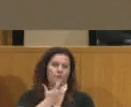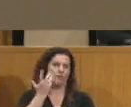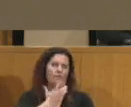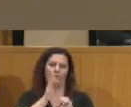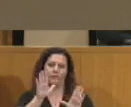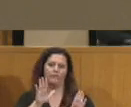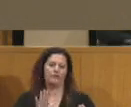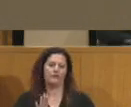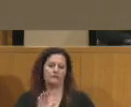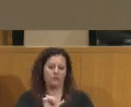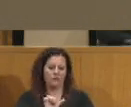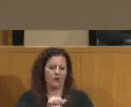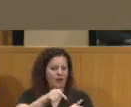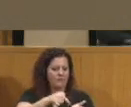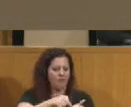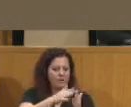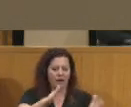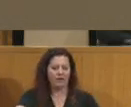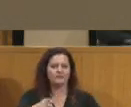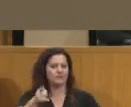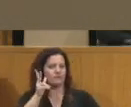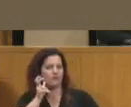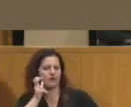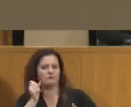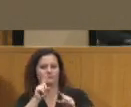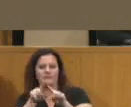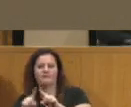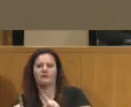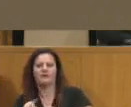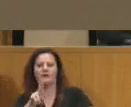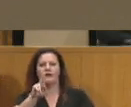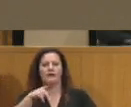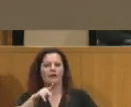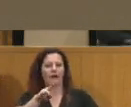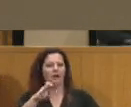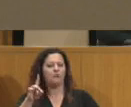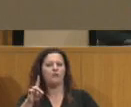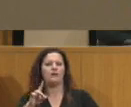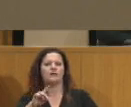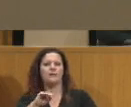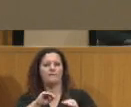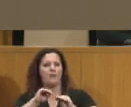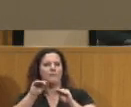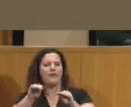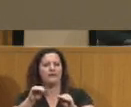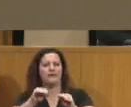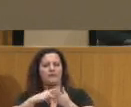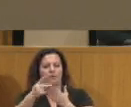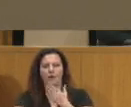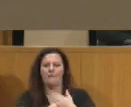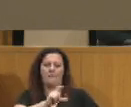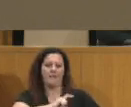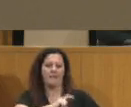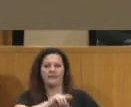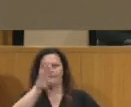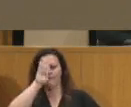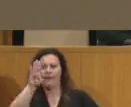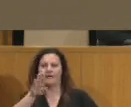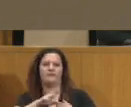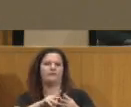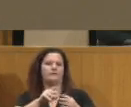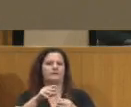good. As hard as this could ever get in any way, it makes me realize today, whatever my wife has going on